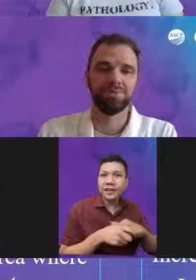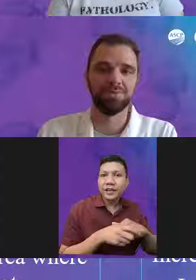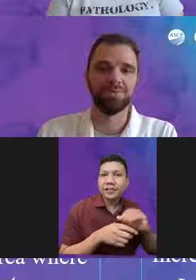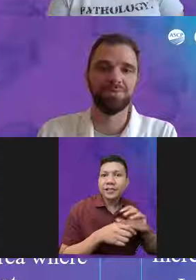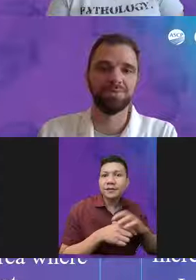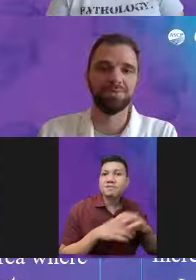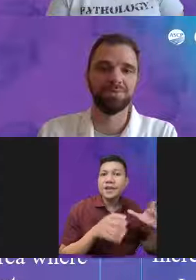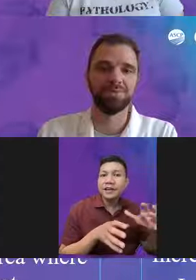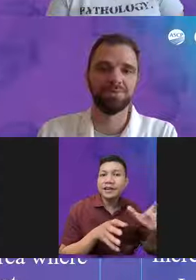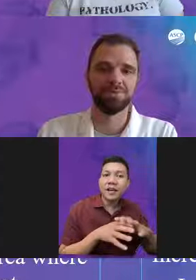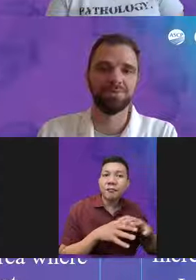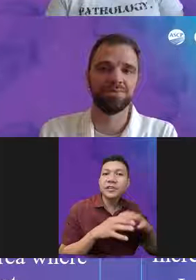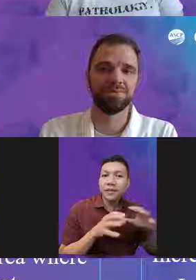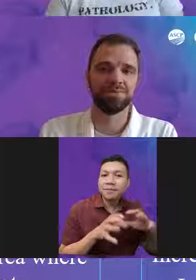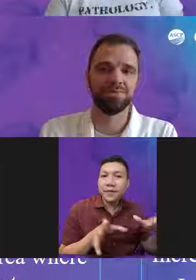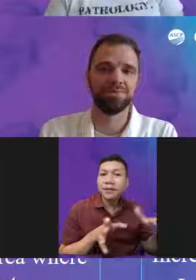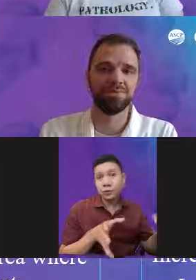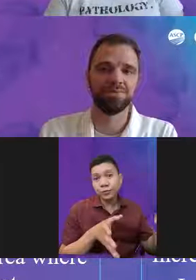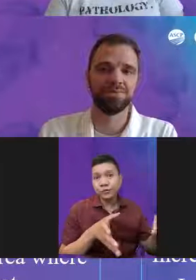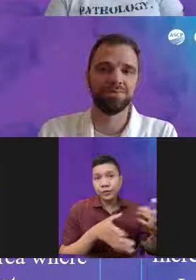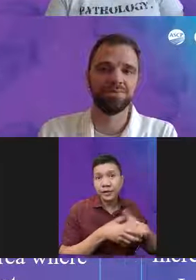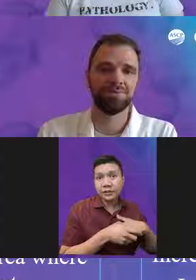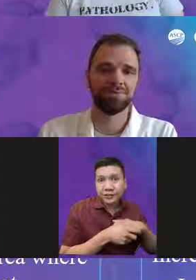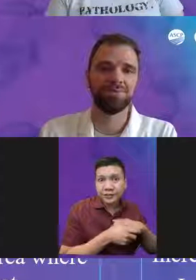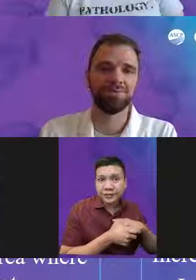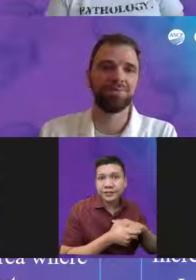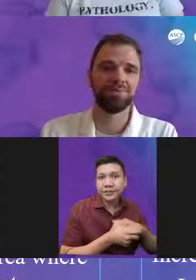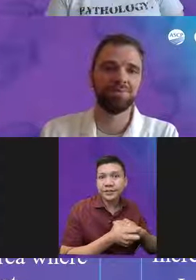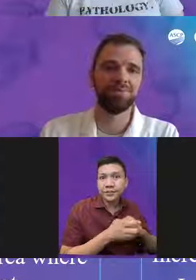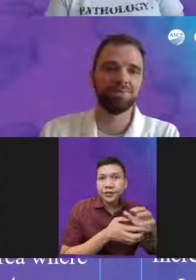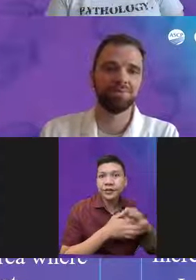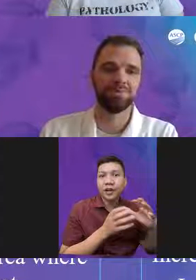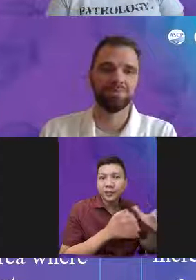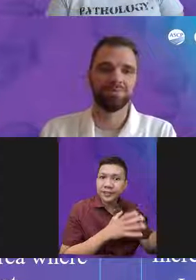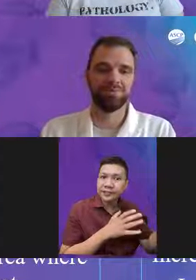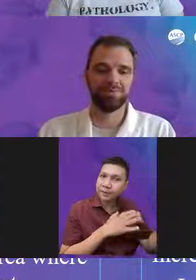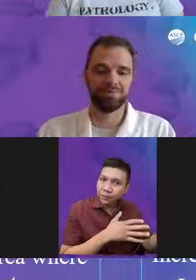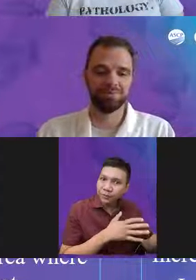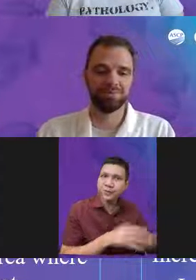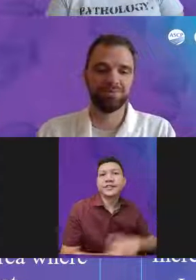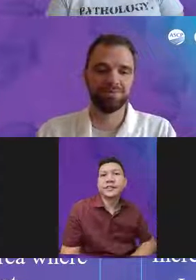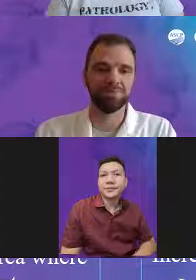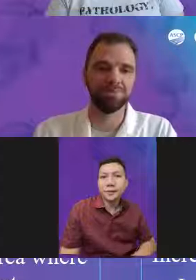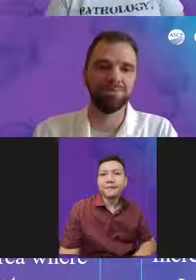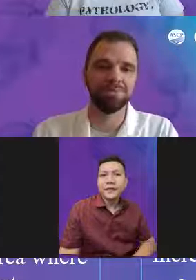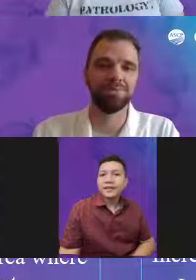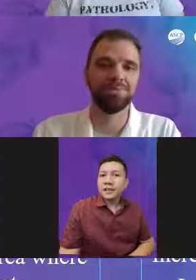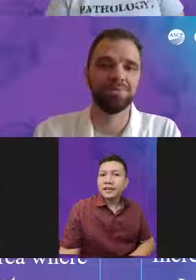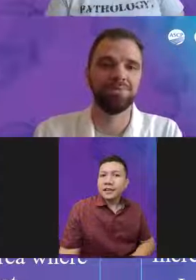even is a big would give a big clue to a clinician, you know, trigger other tests to be ordered.